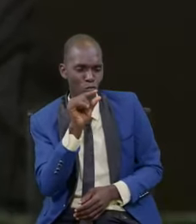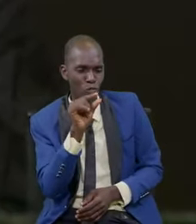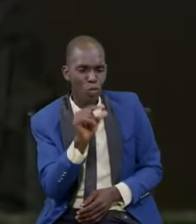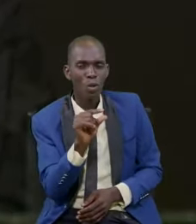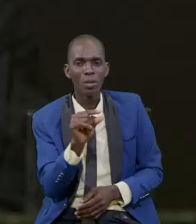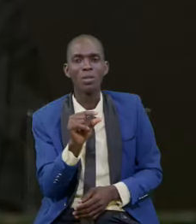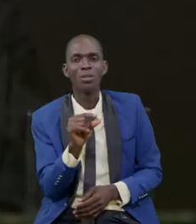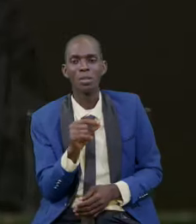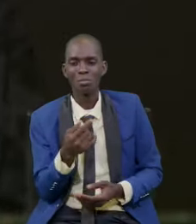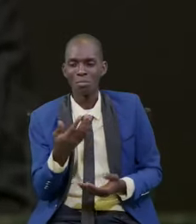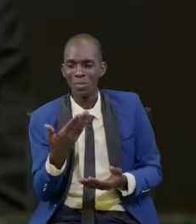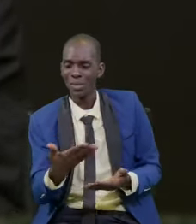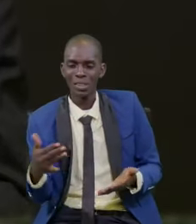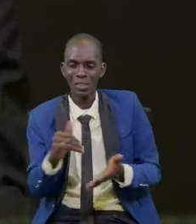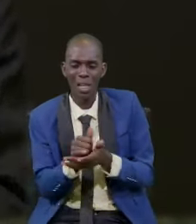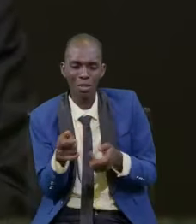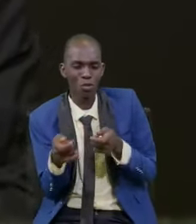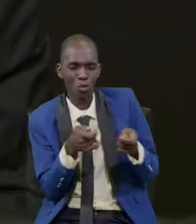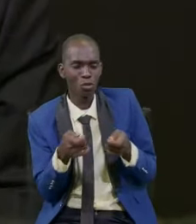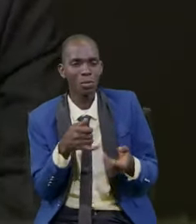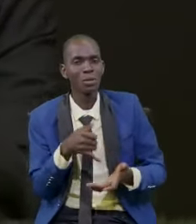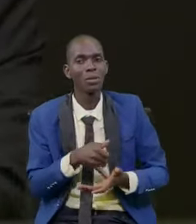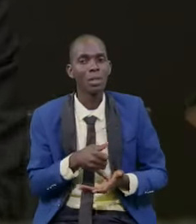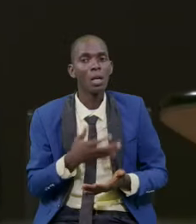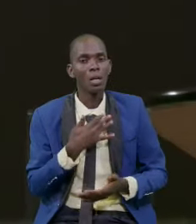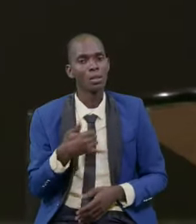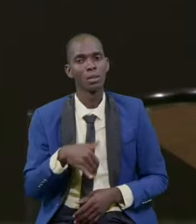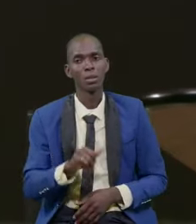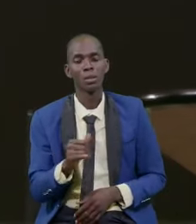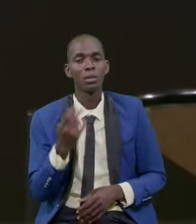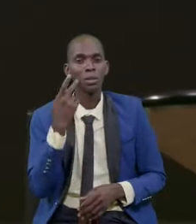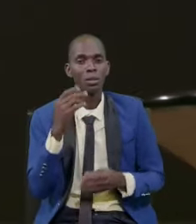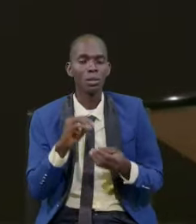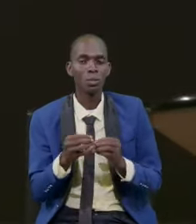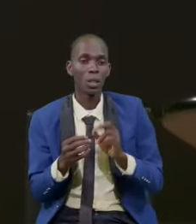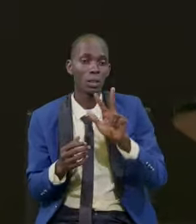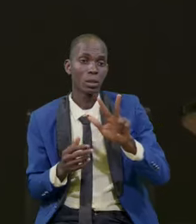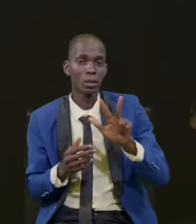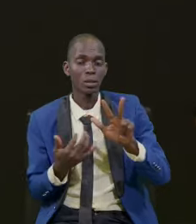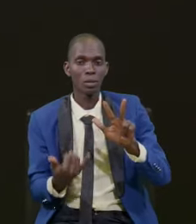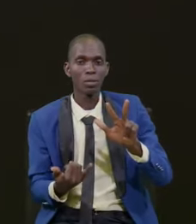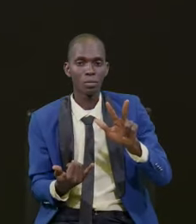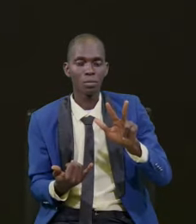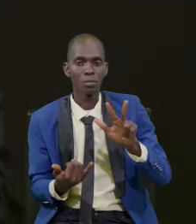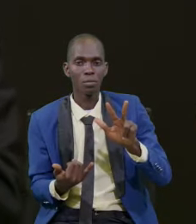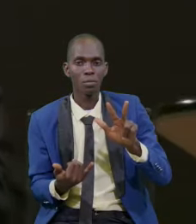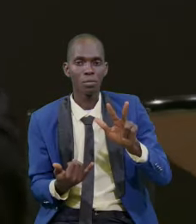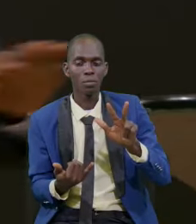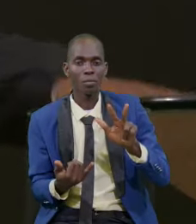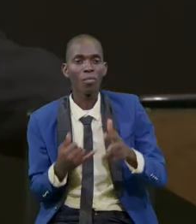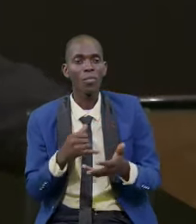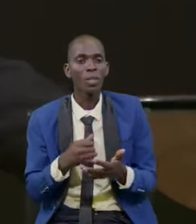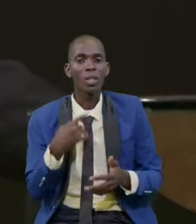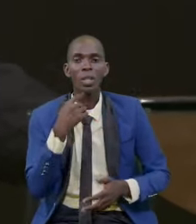conditioning instrument. And yet, we're coming to number three here. Number three, it tells